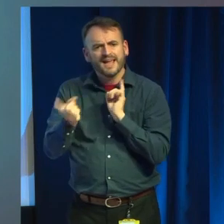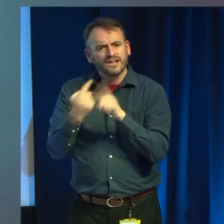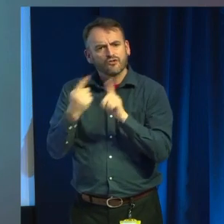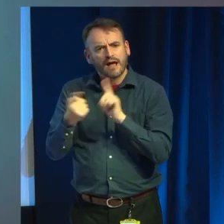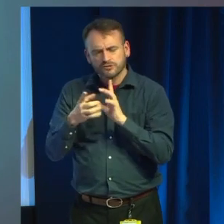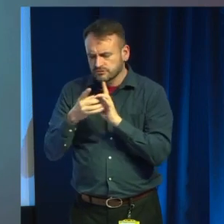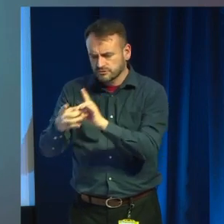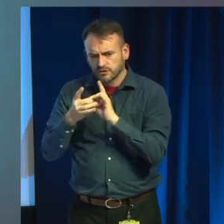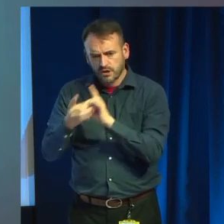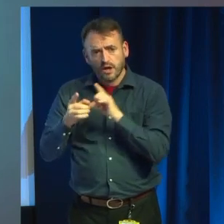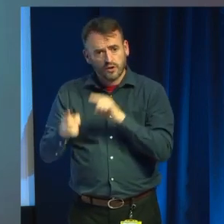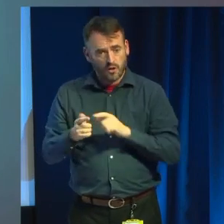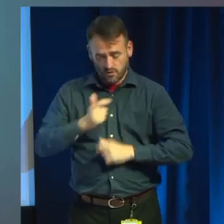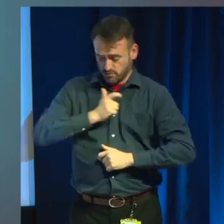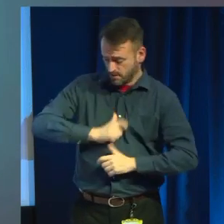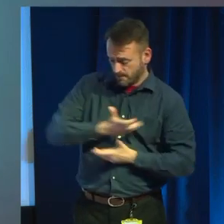to associate better with